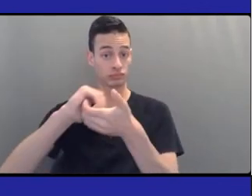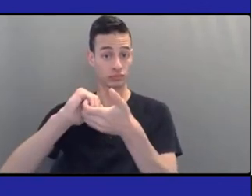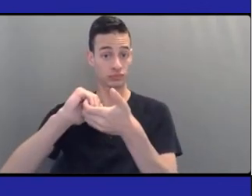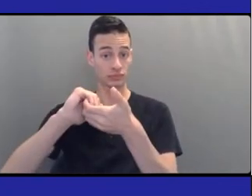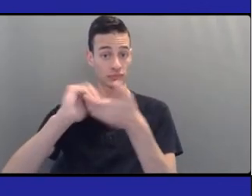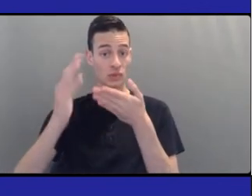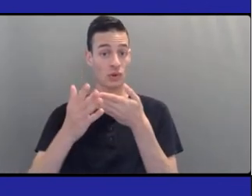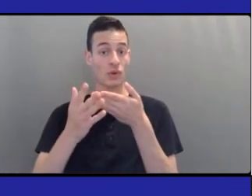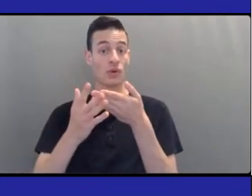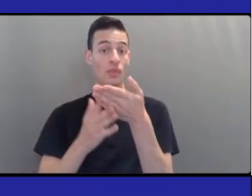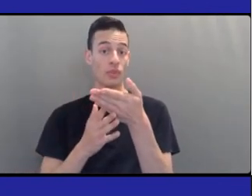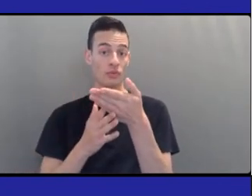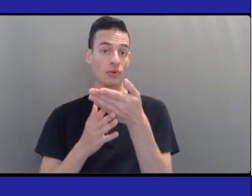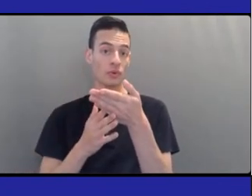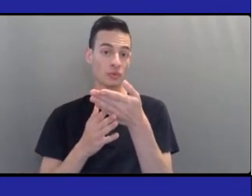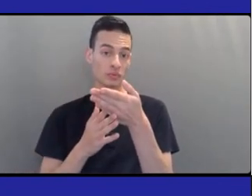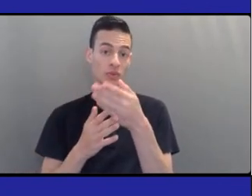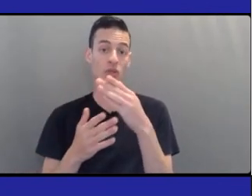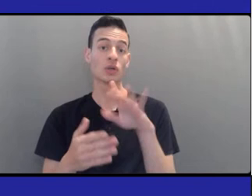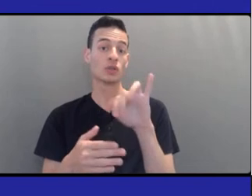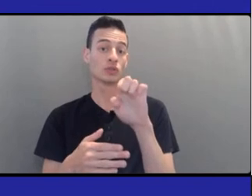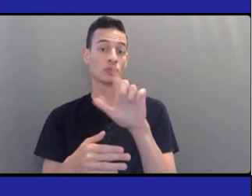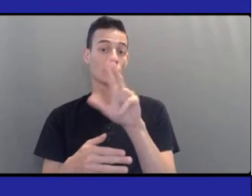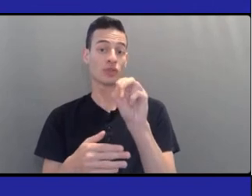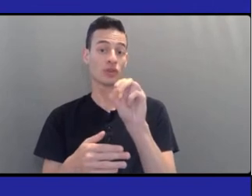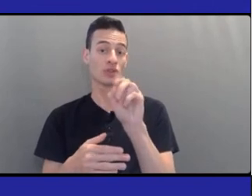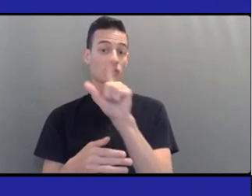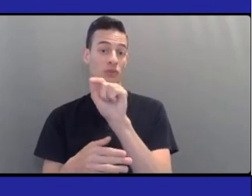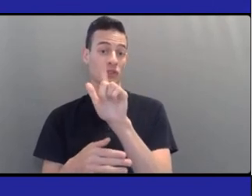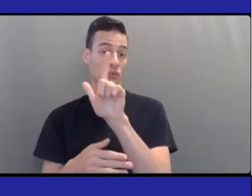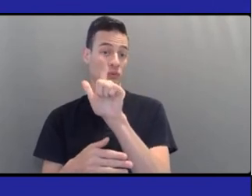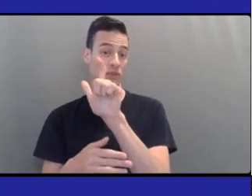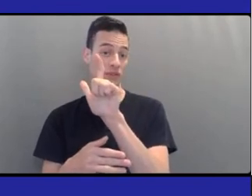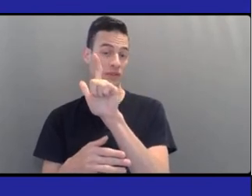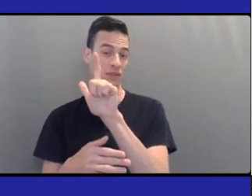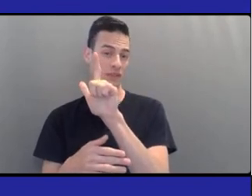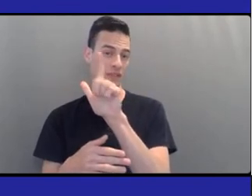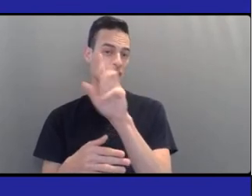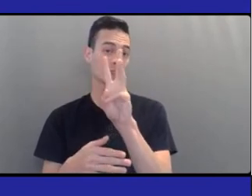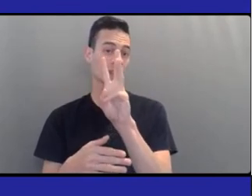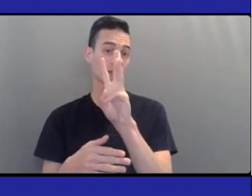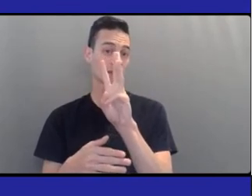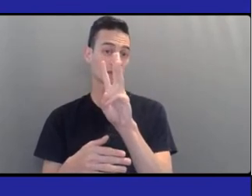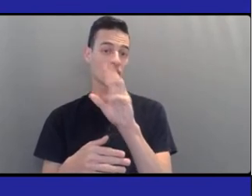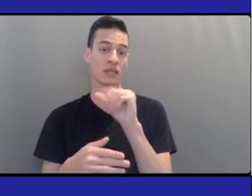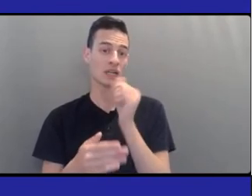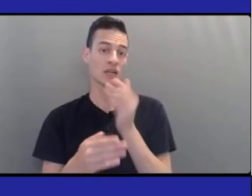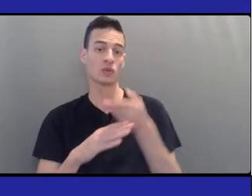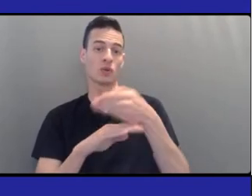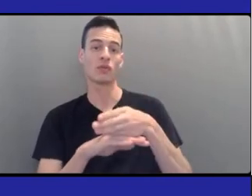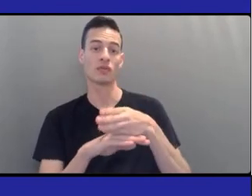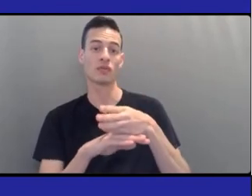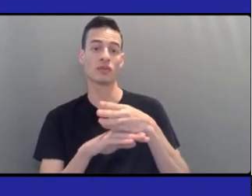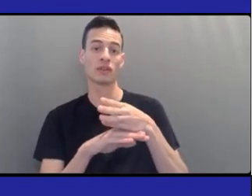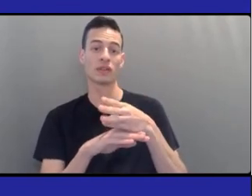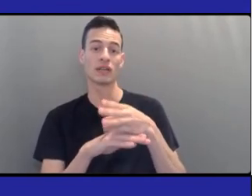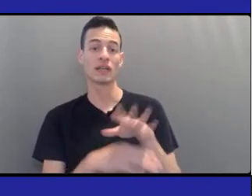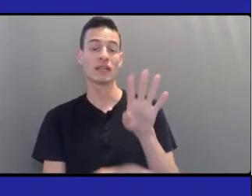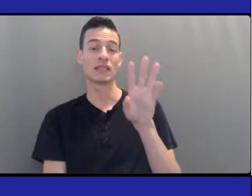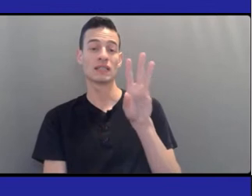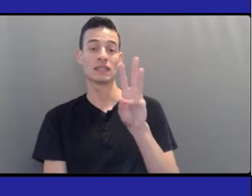for a total not to exceed $62,164,000.